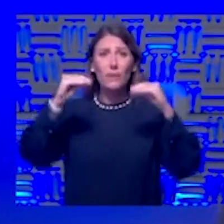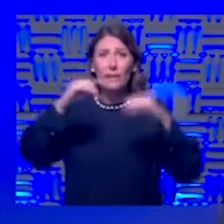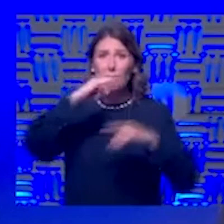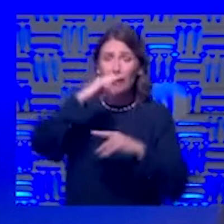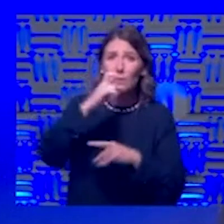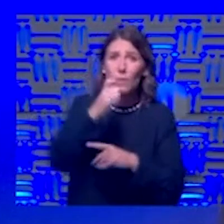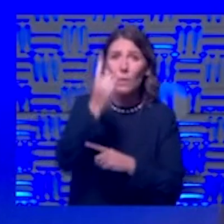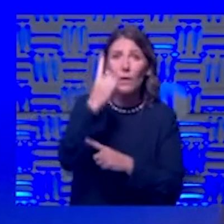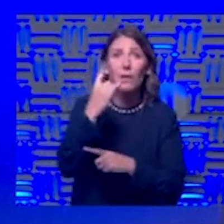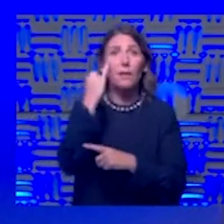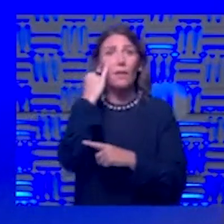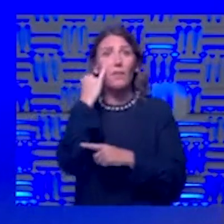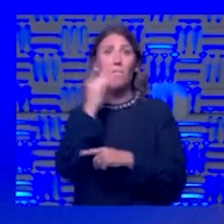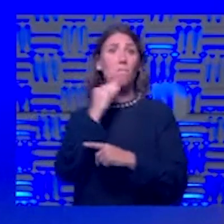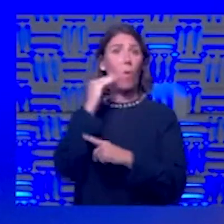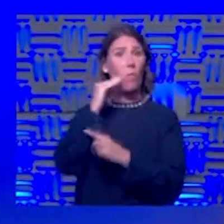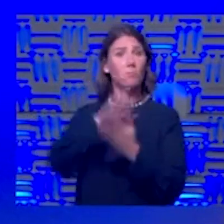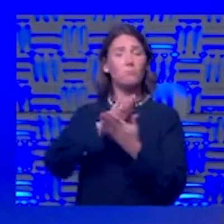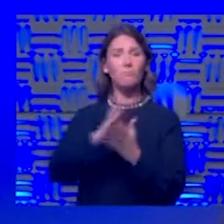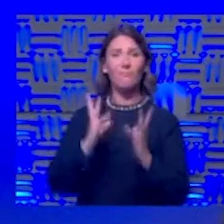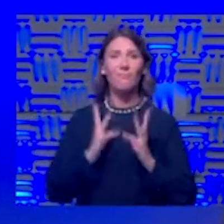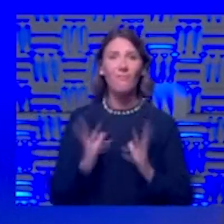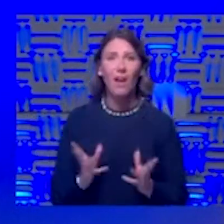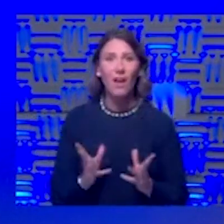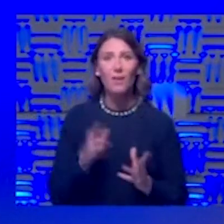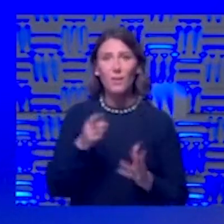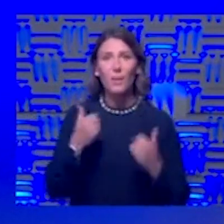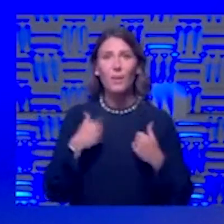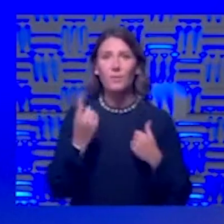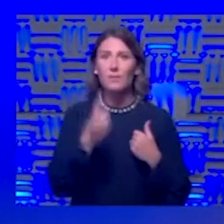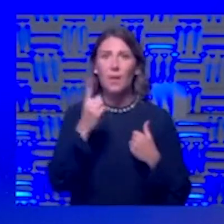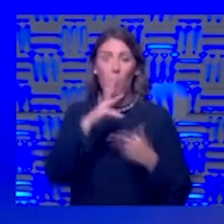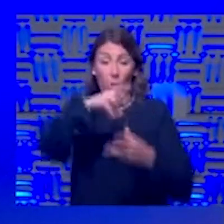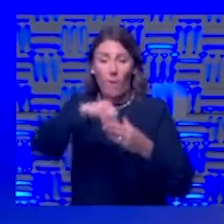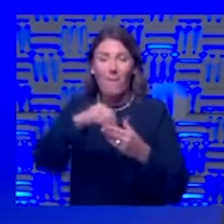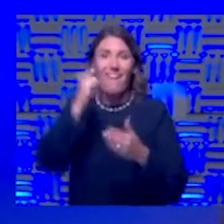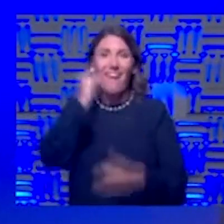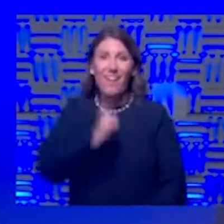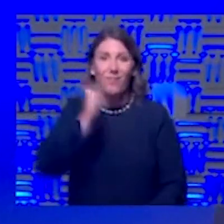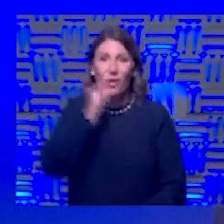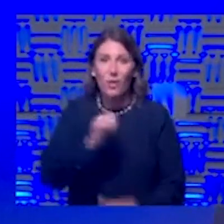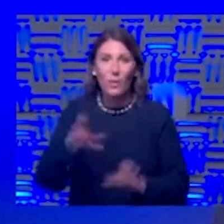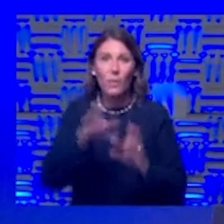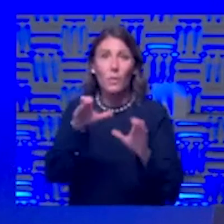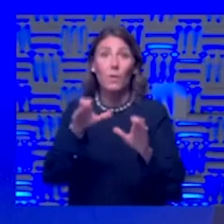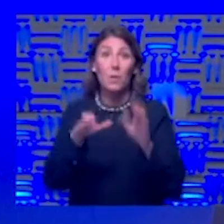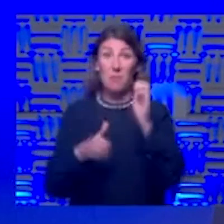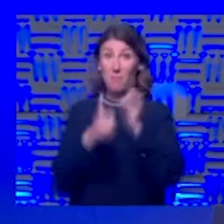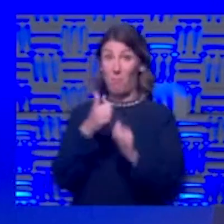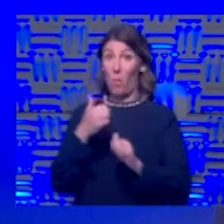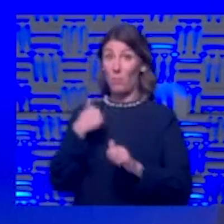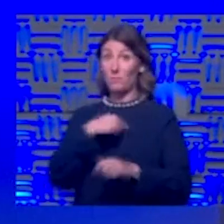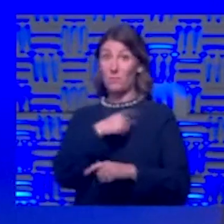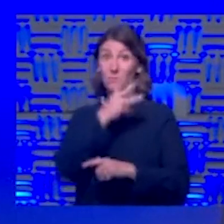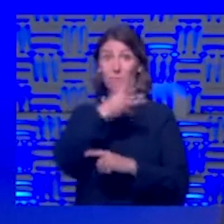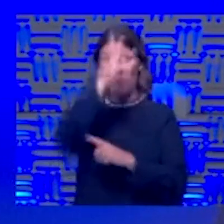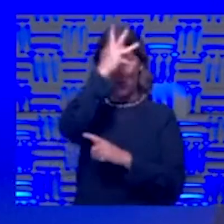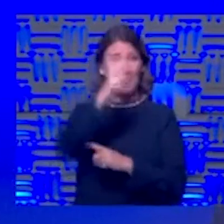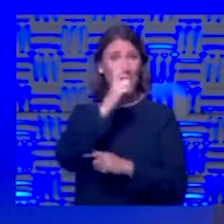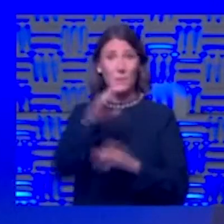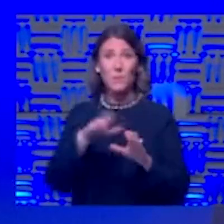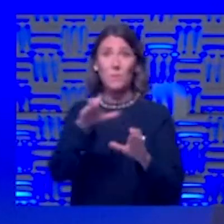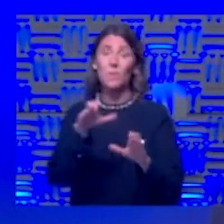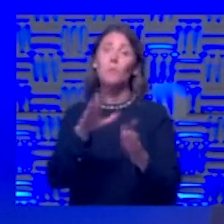at home schooled, that's fine because you have somebody who is engaged every day doing that. Most of us parents don't do that. And so I think school is